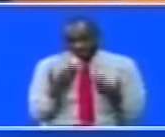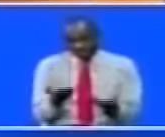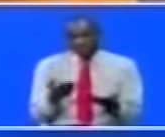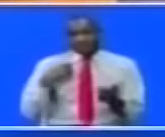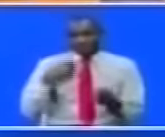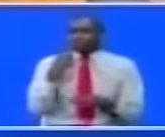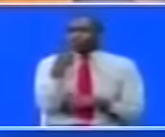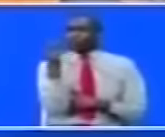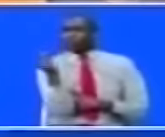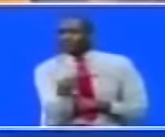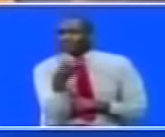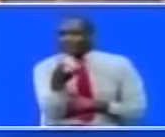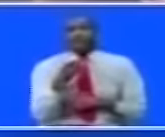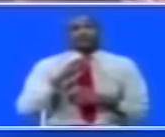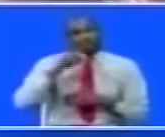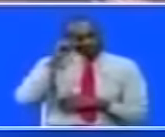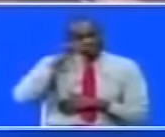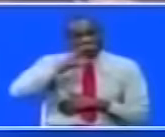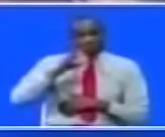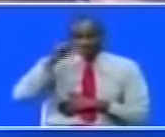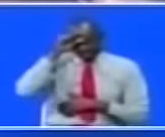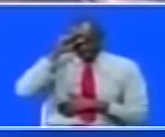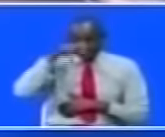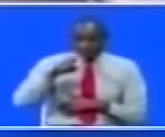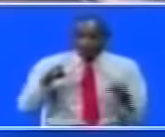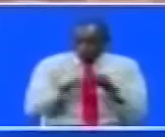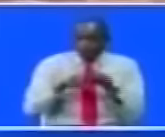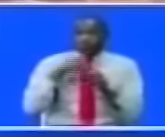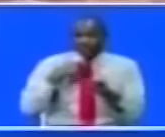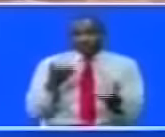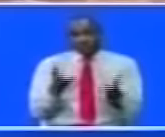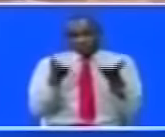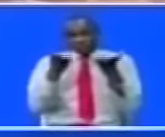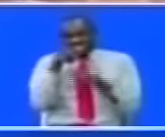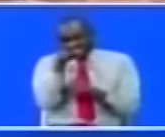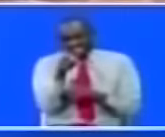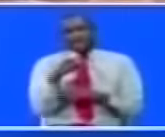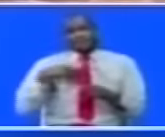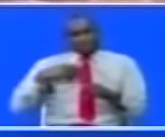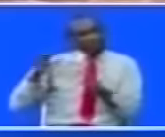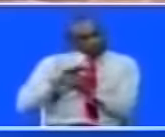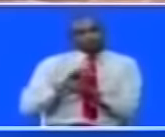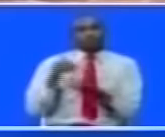end 2 months, and the Mombasa County government is also geared to increasing the facility capacity.